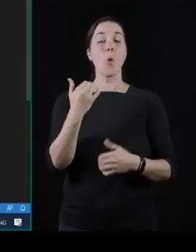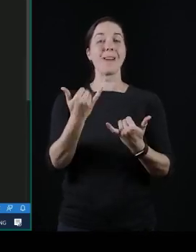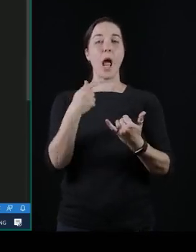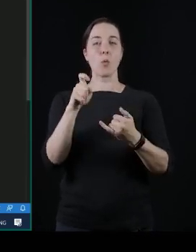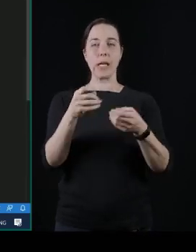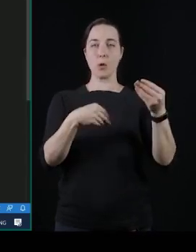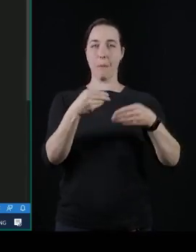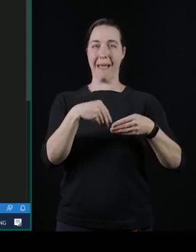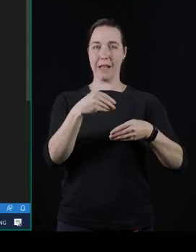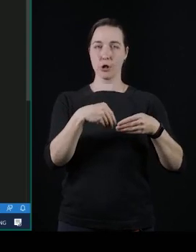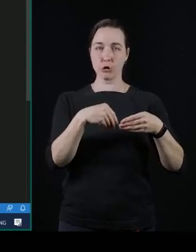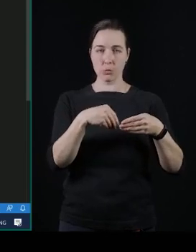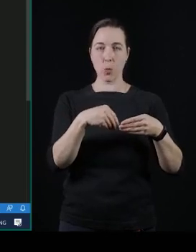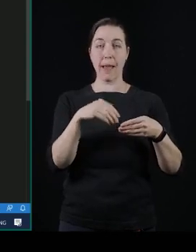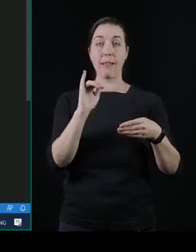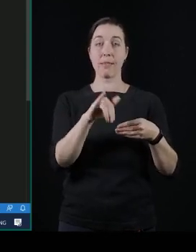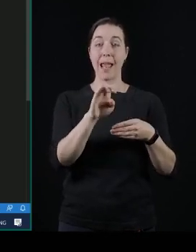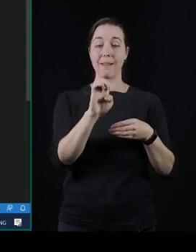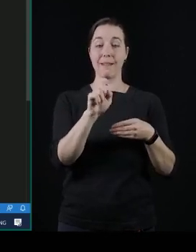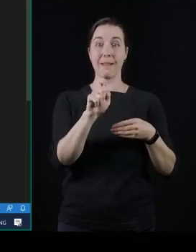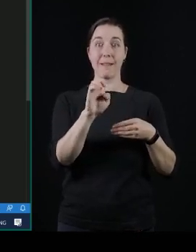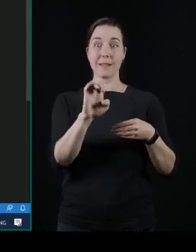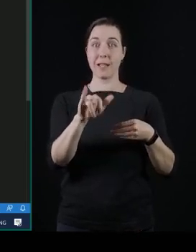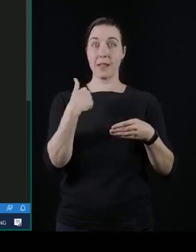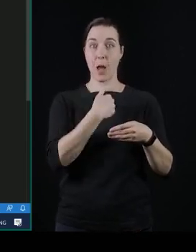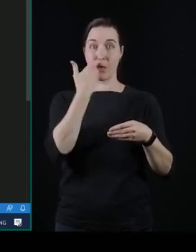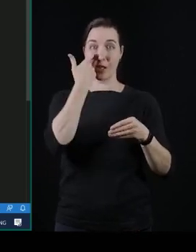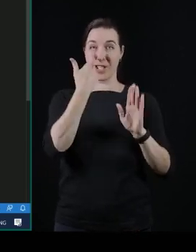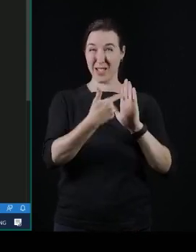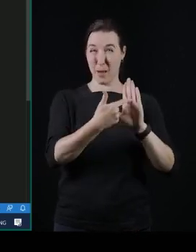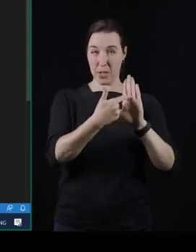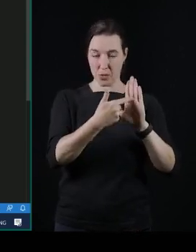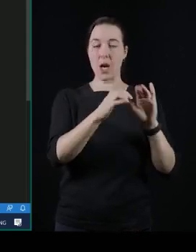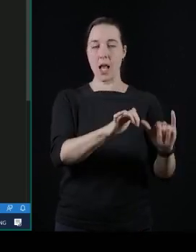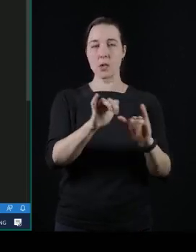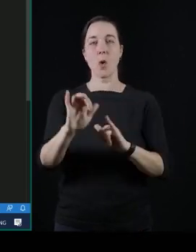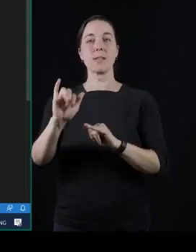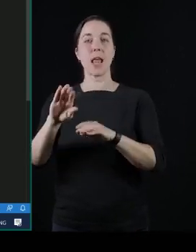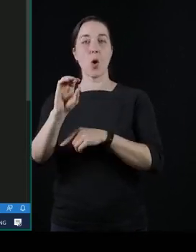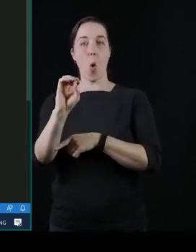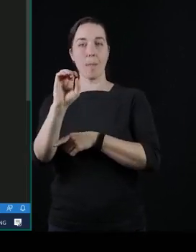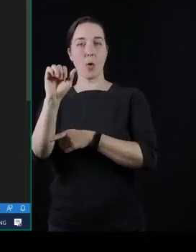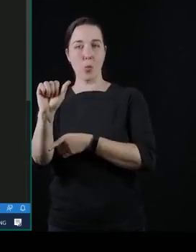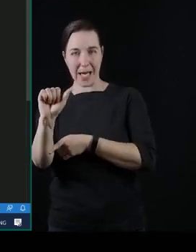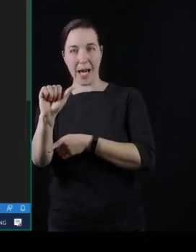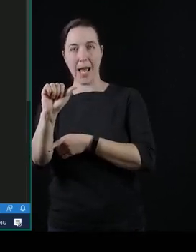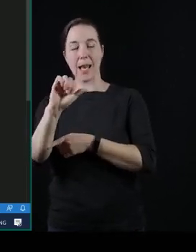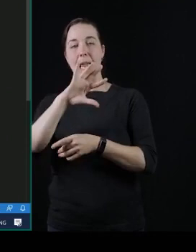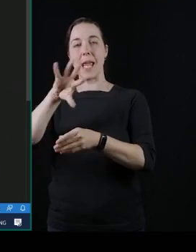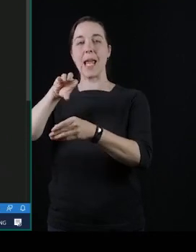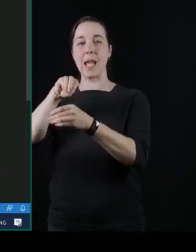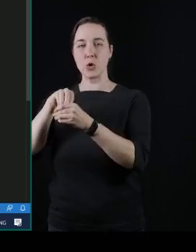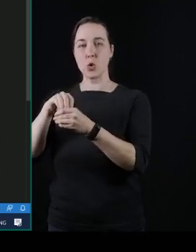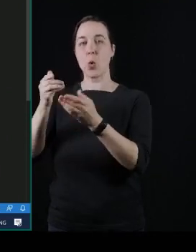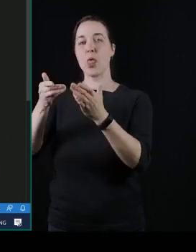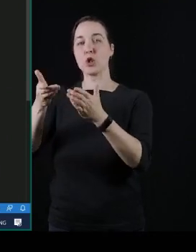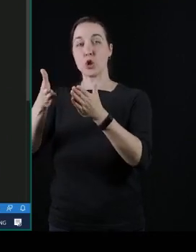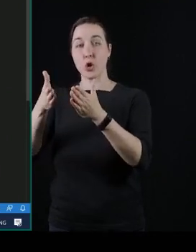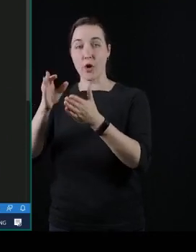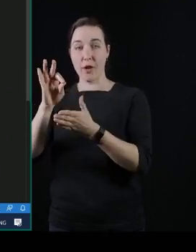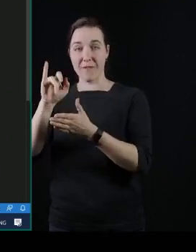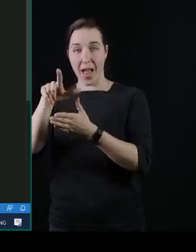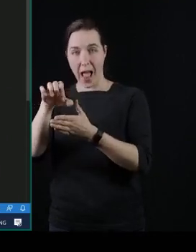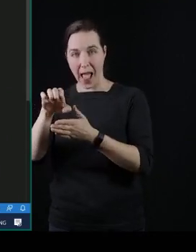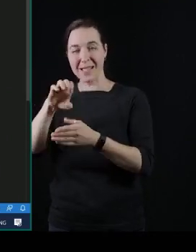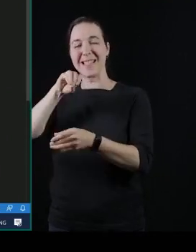So we need to package this executable that we just demonstrated, as well as the OpenArena into the OpenArena game server